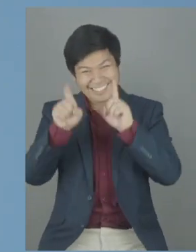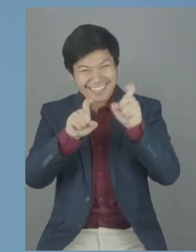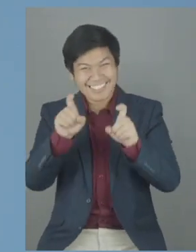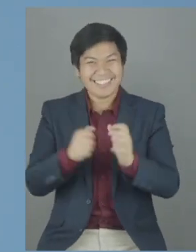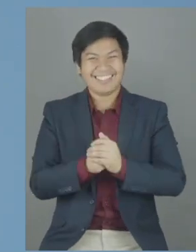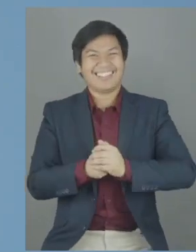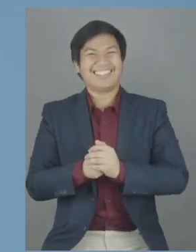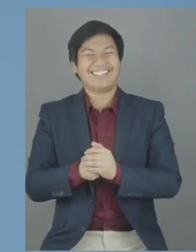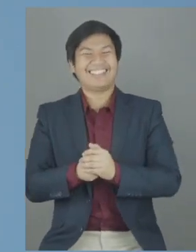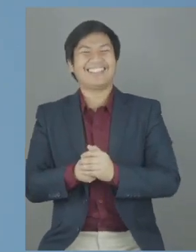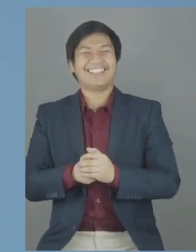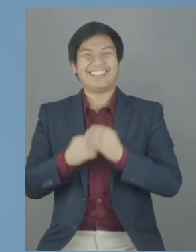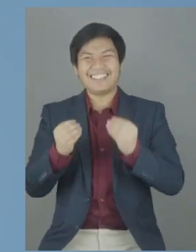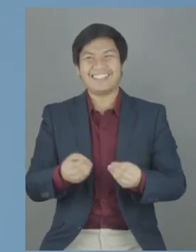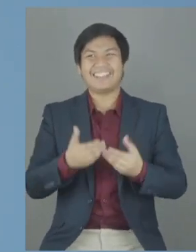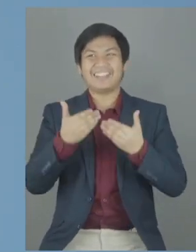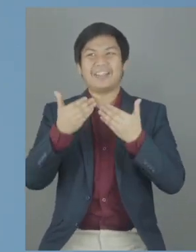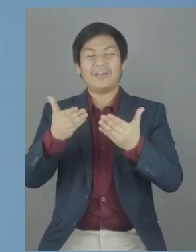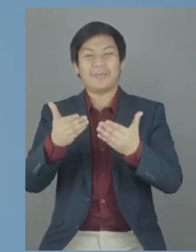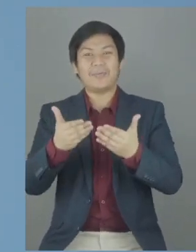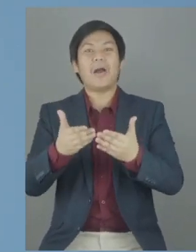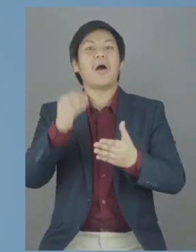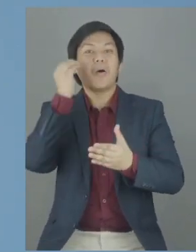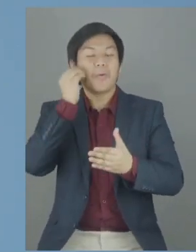Providing home to people.